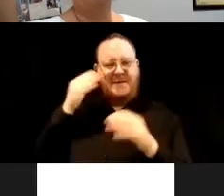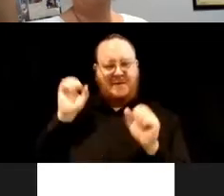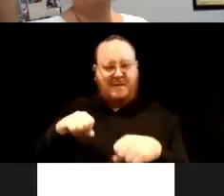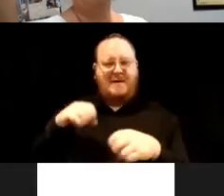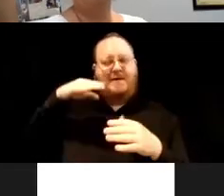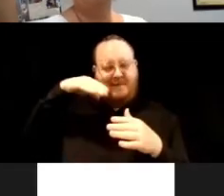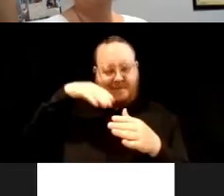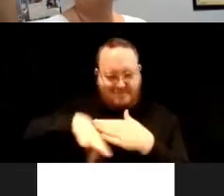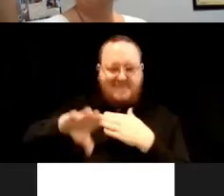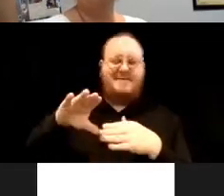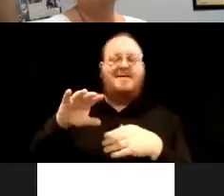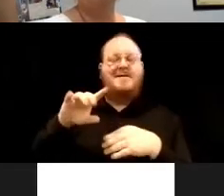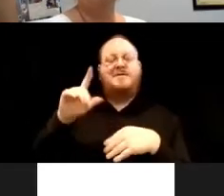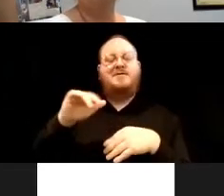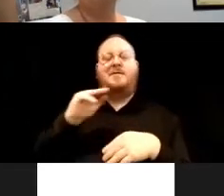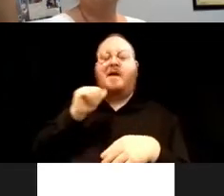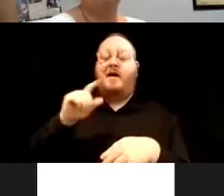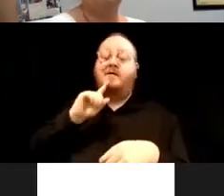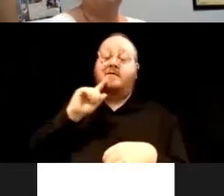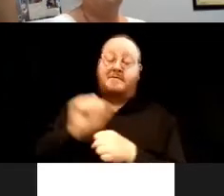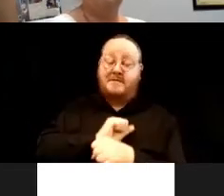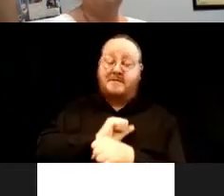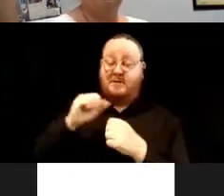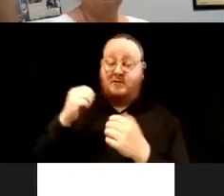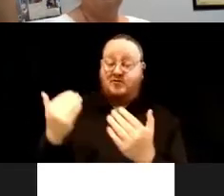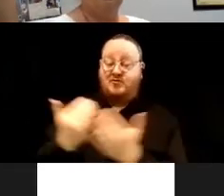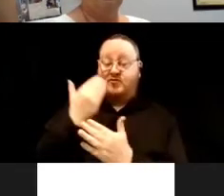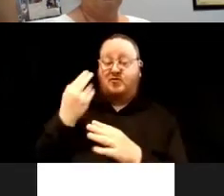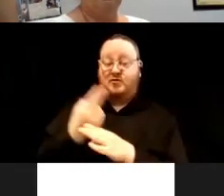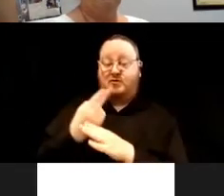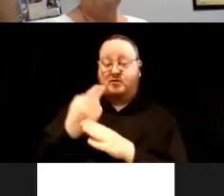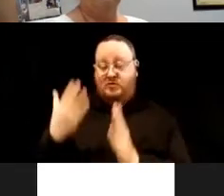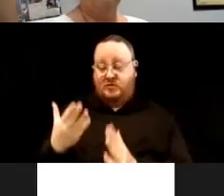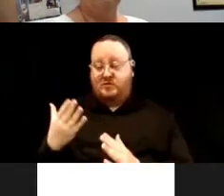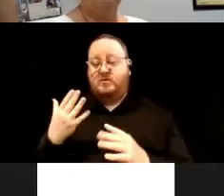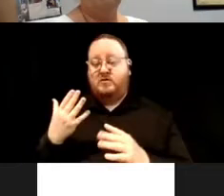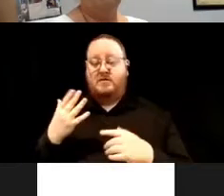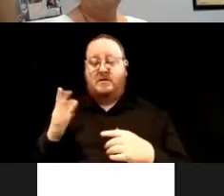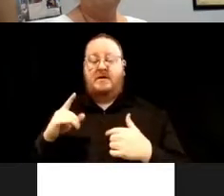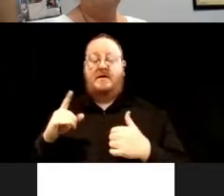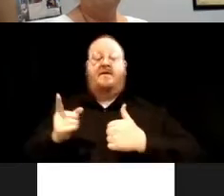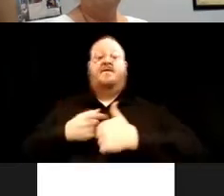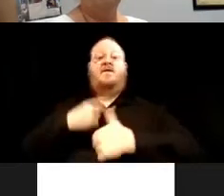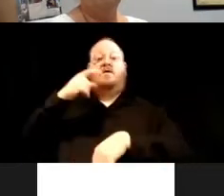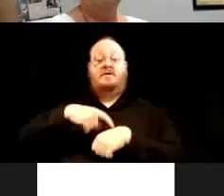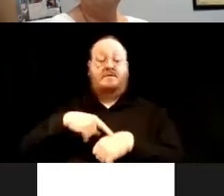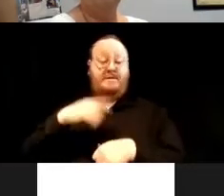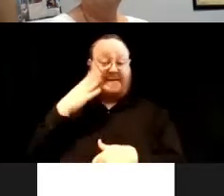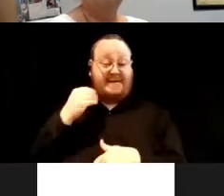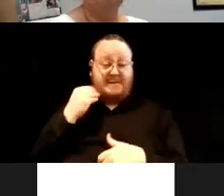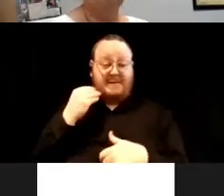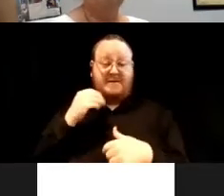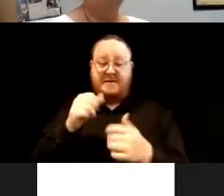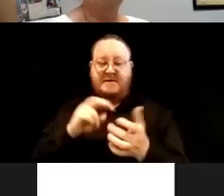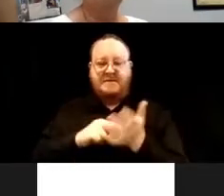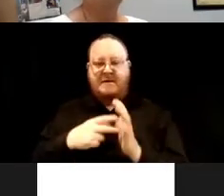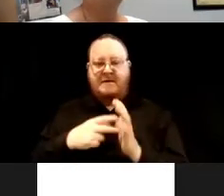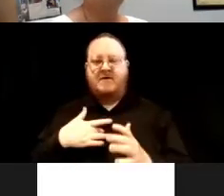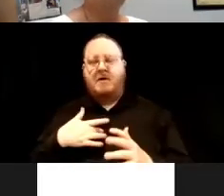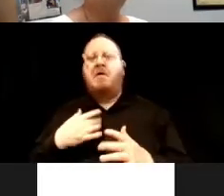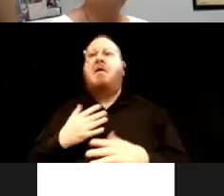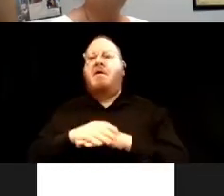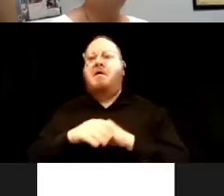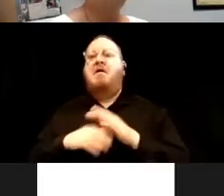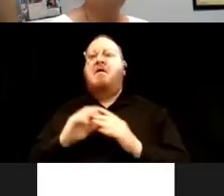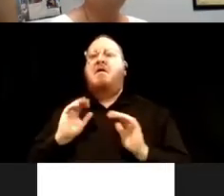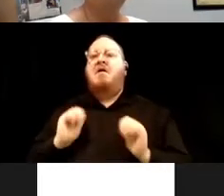pool, but that first dip in the pool isn't necessarily one that you feel really secure about. So hopefully